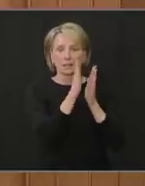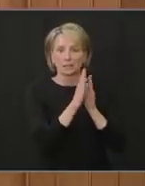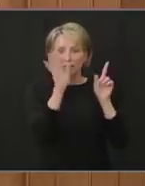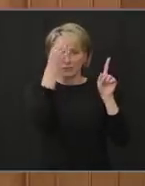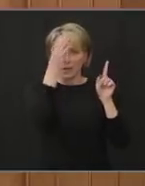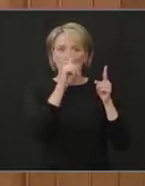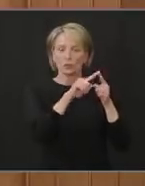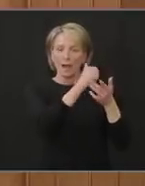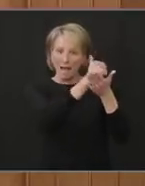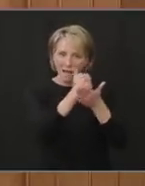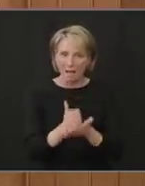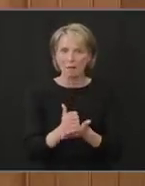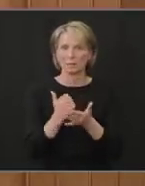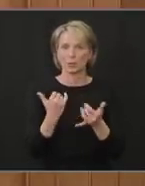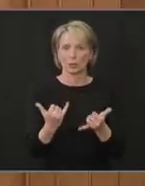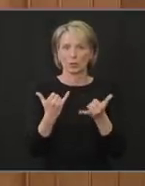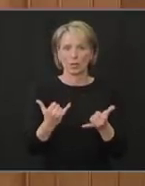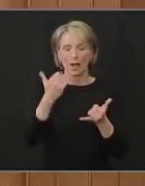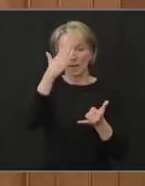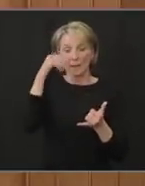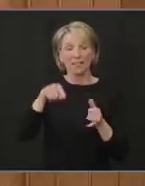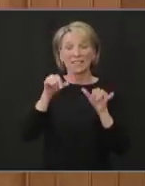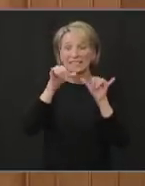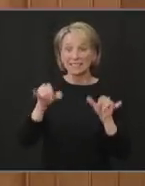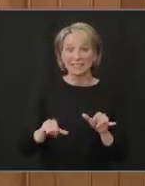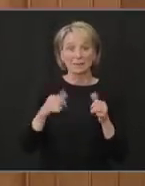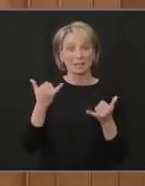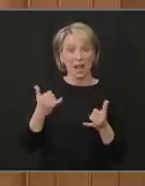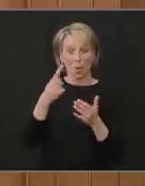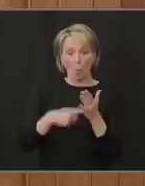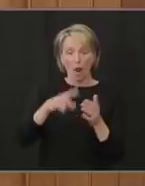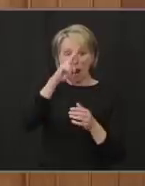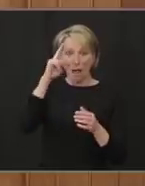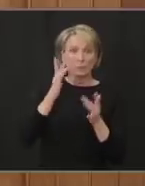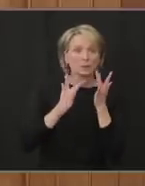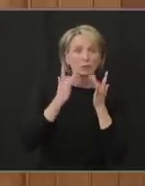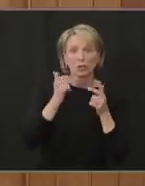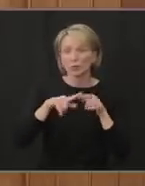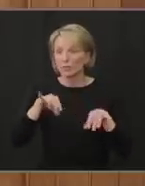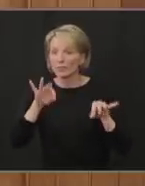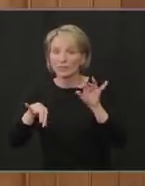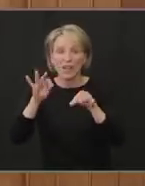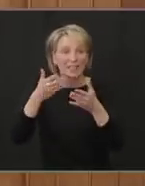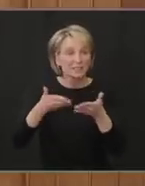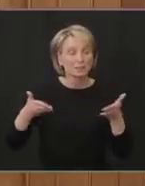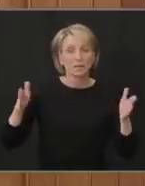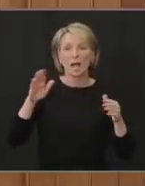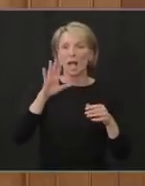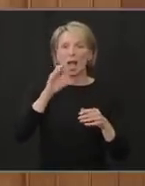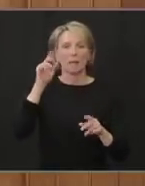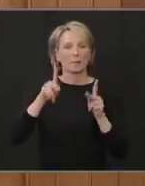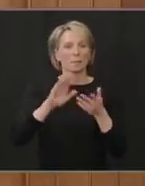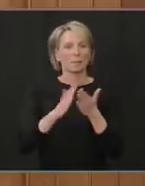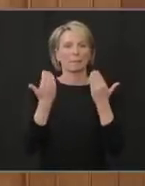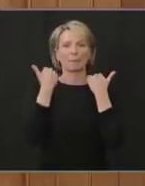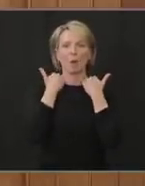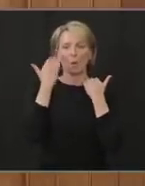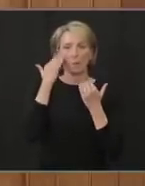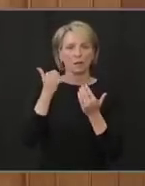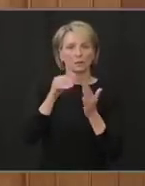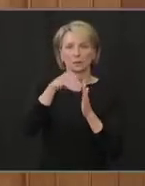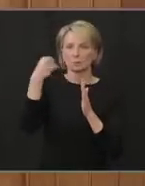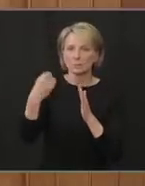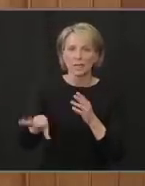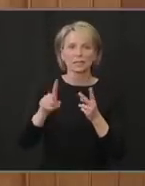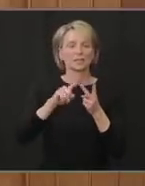system today that is bankrupting providers and ending up with too many supplies in the hands of the wrong